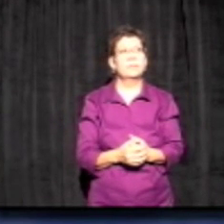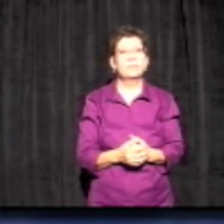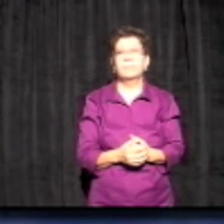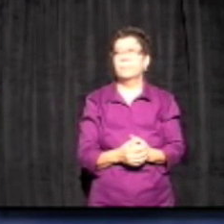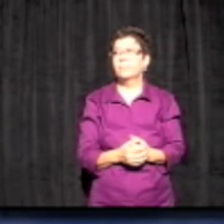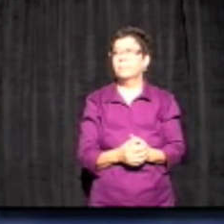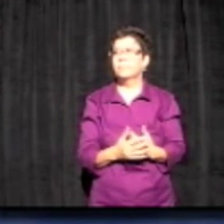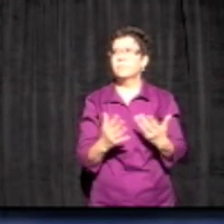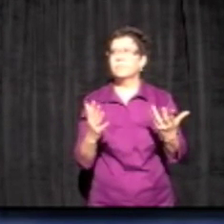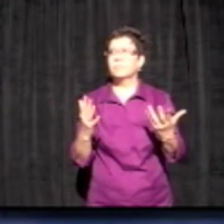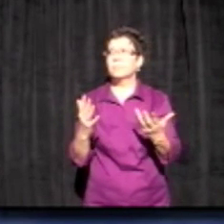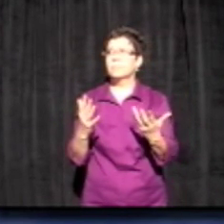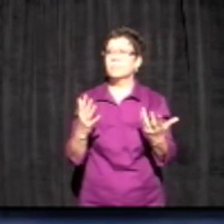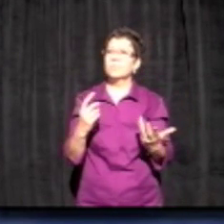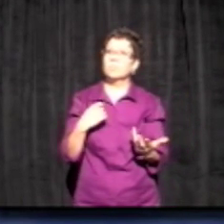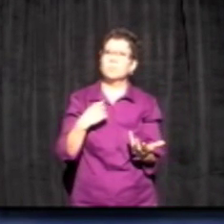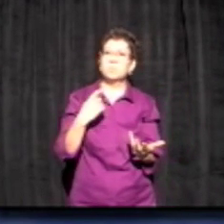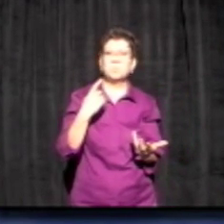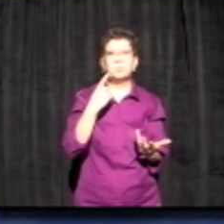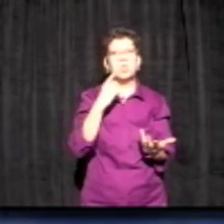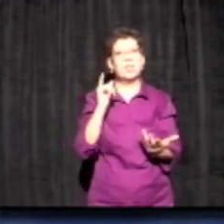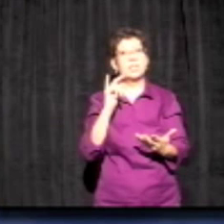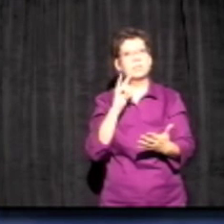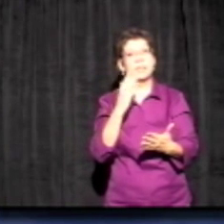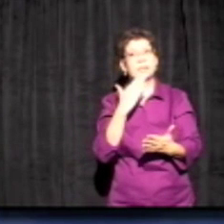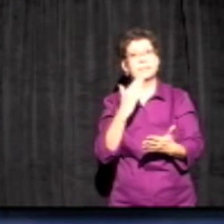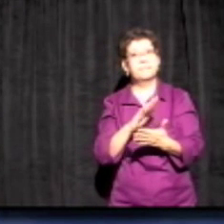And we think on the road it'll do very well.